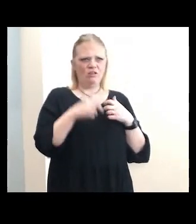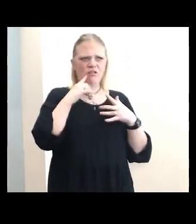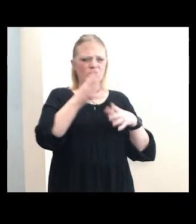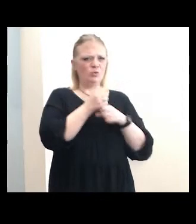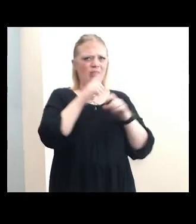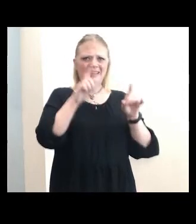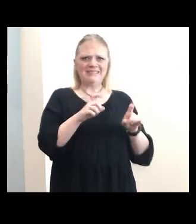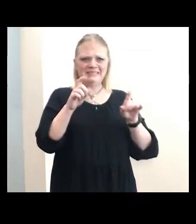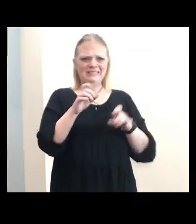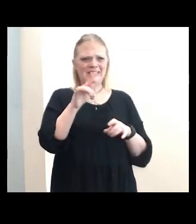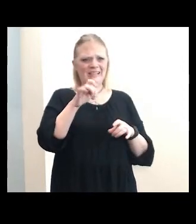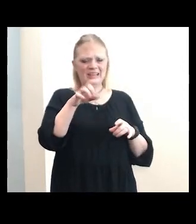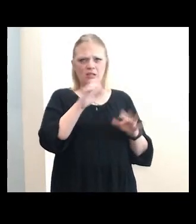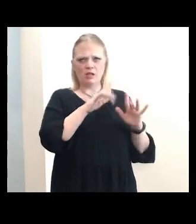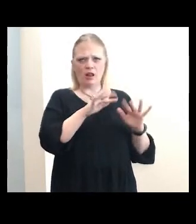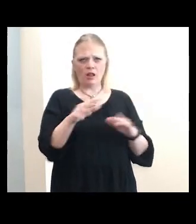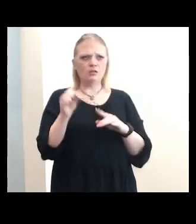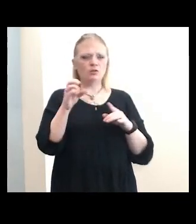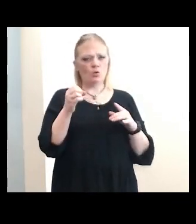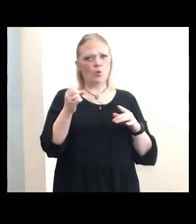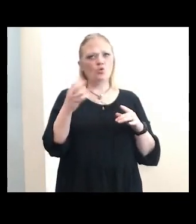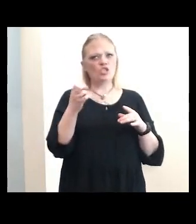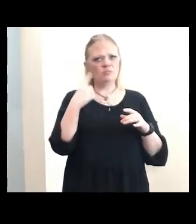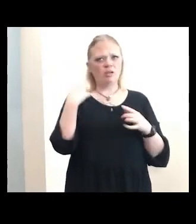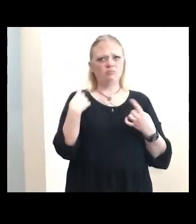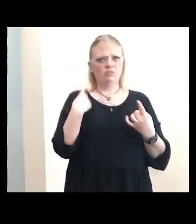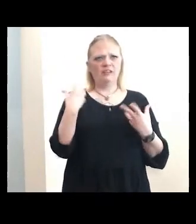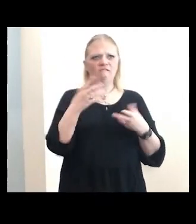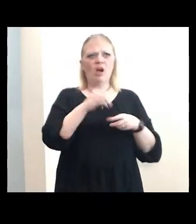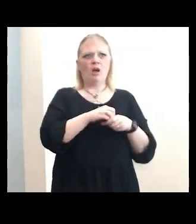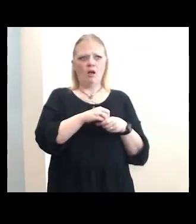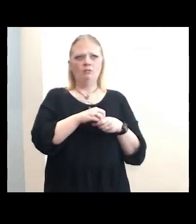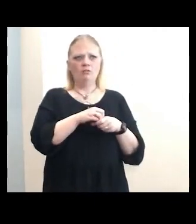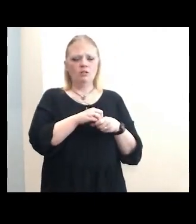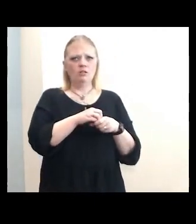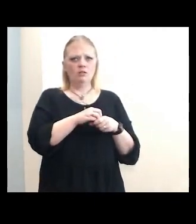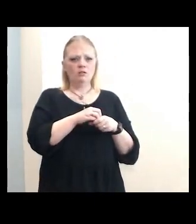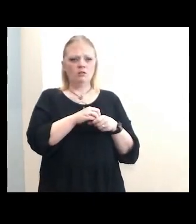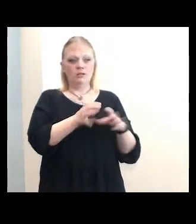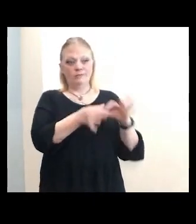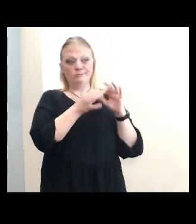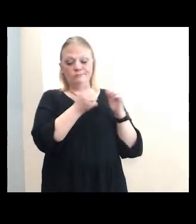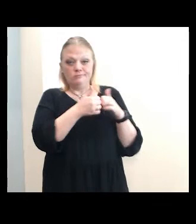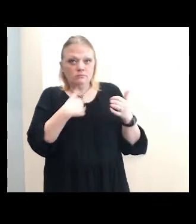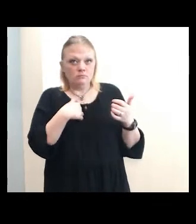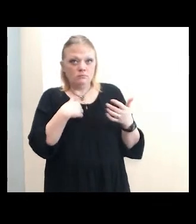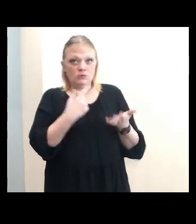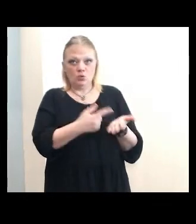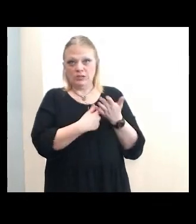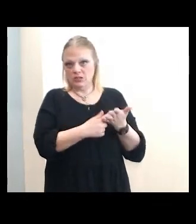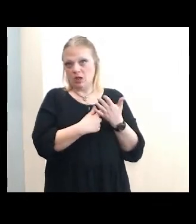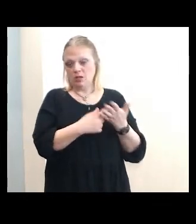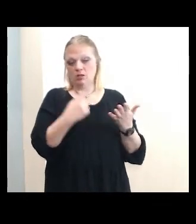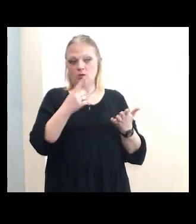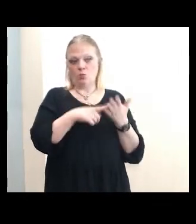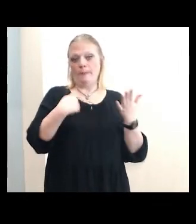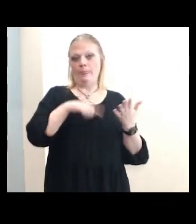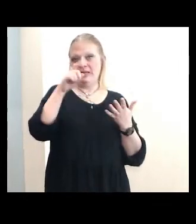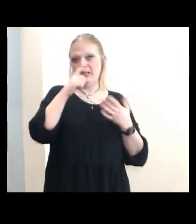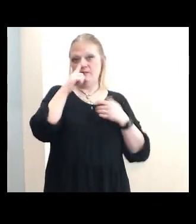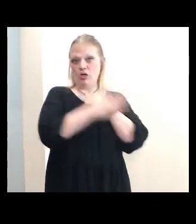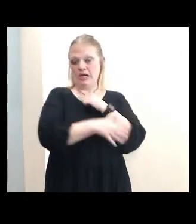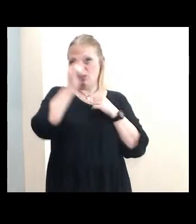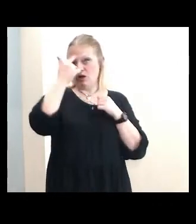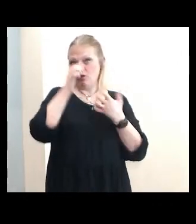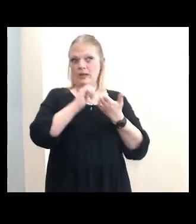kits and the like. So she's been pretty involved, at least as it pertains with me, and in discussing what we need in county government and